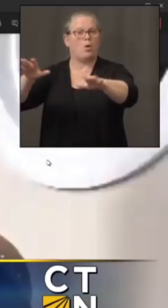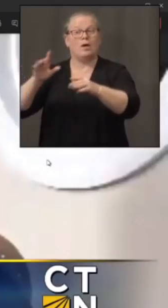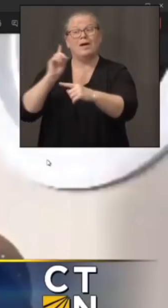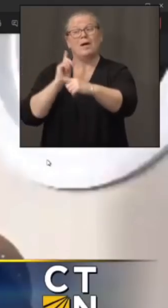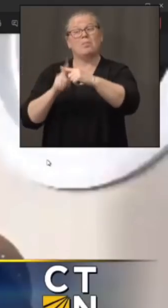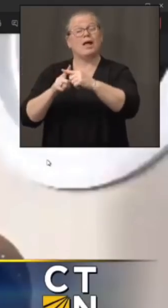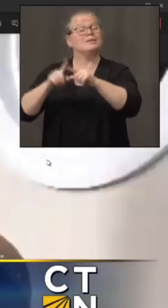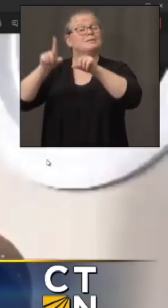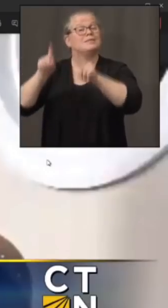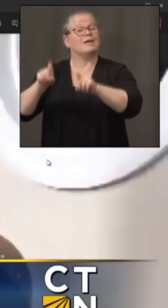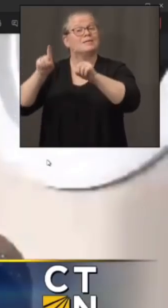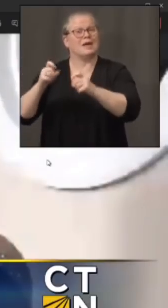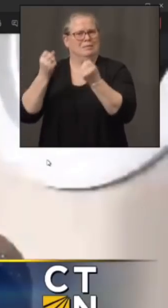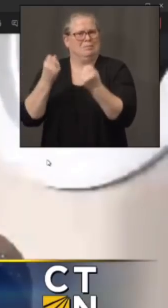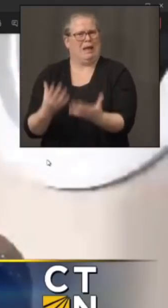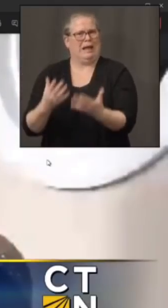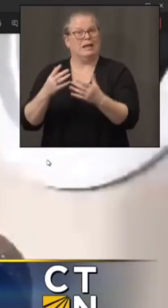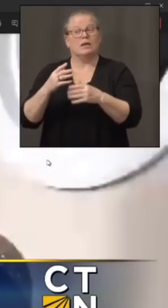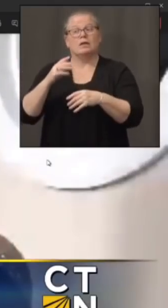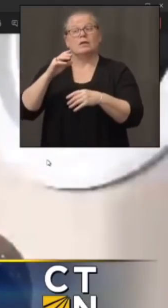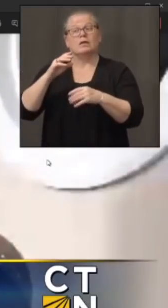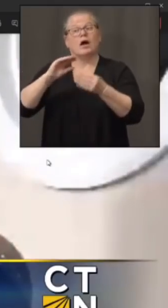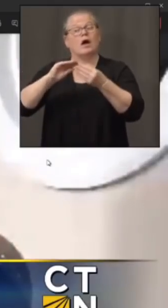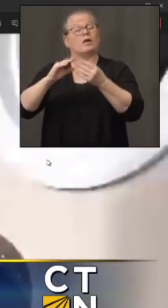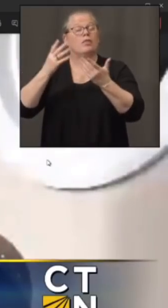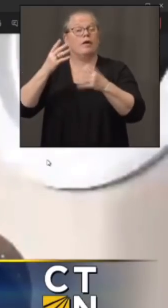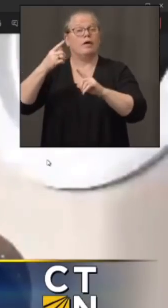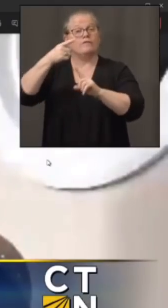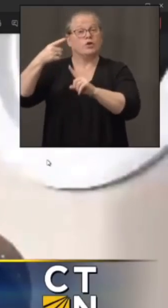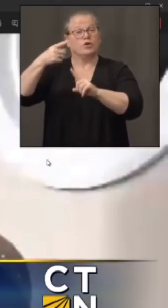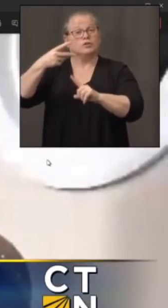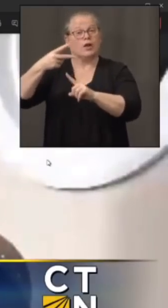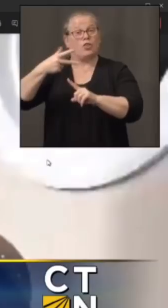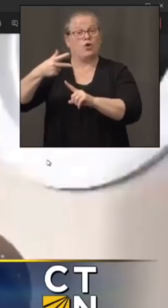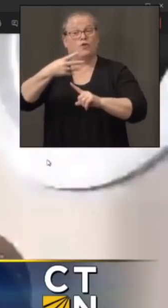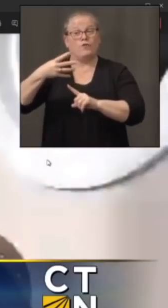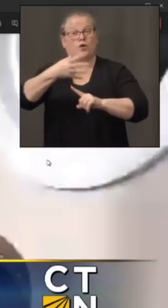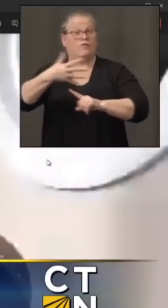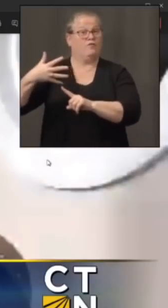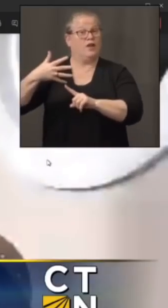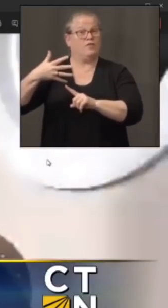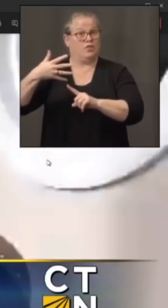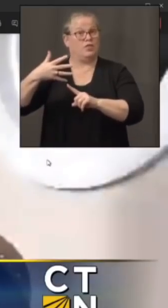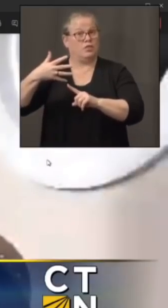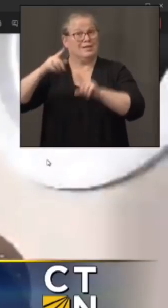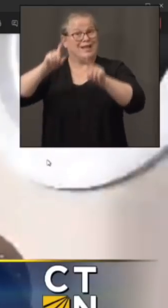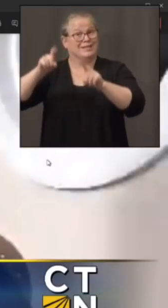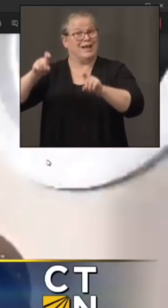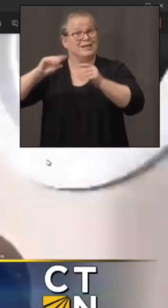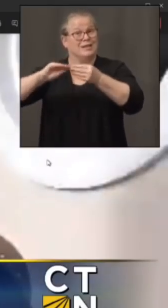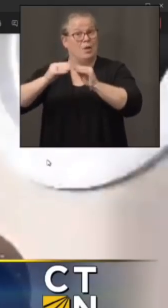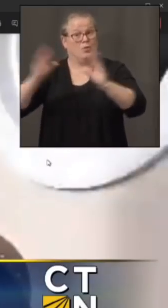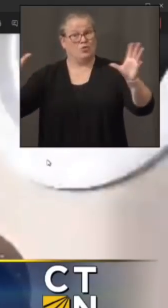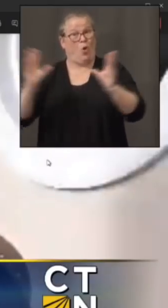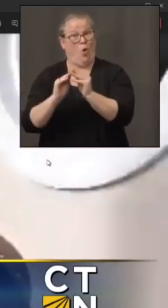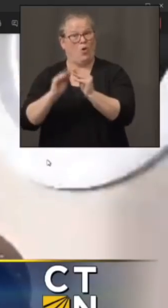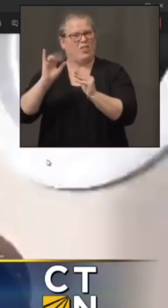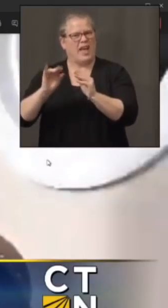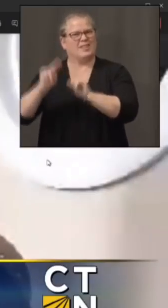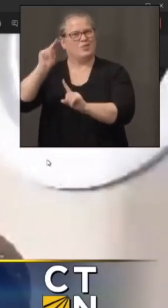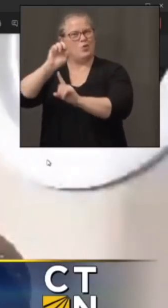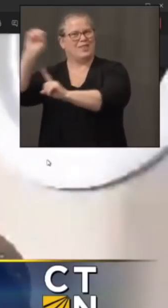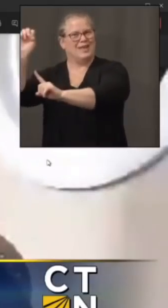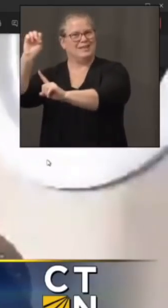testing. Most of the states that are in the top 5 of testing happen to be in the Northeast, and I don't think that that's an accident. More testing turns over